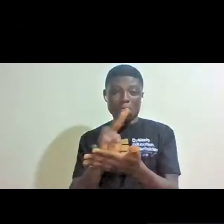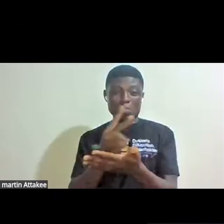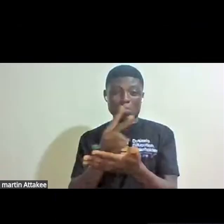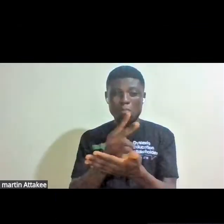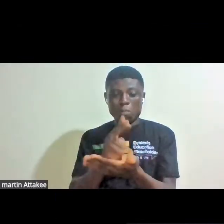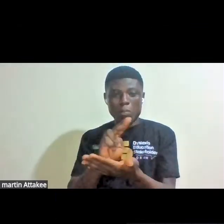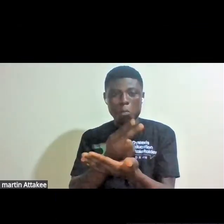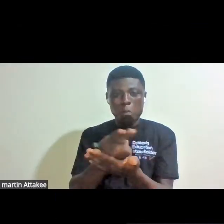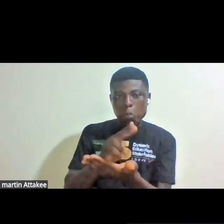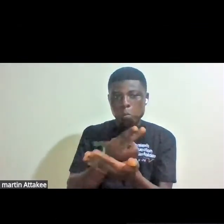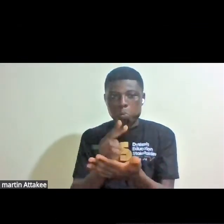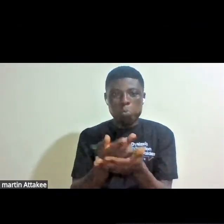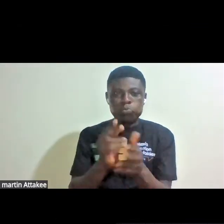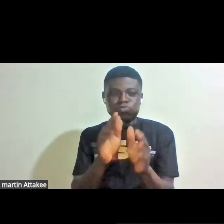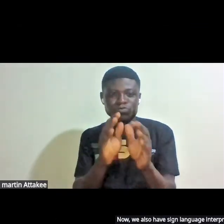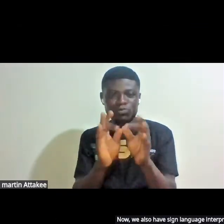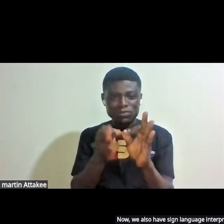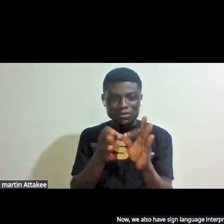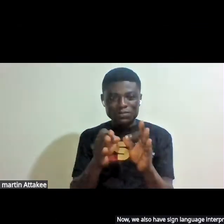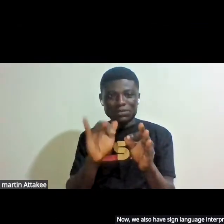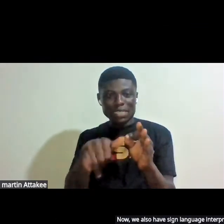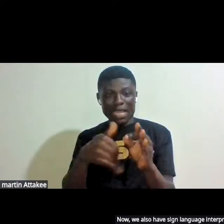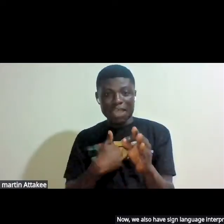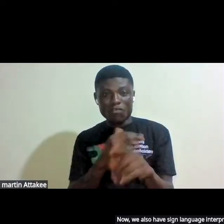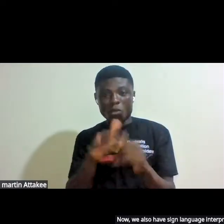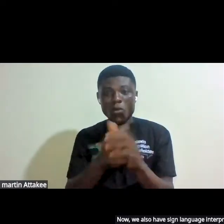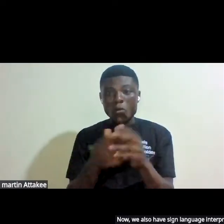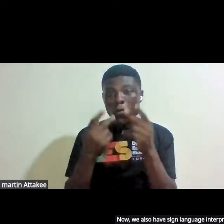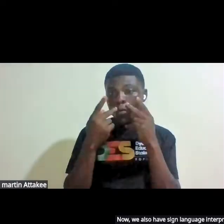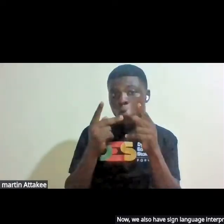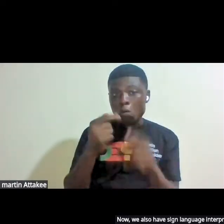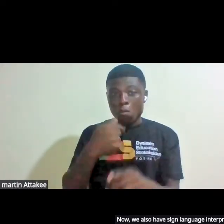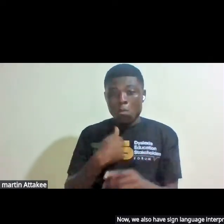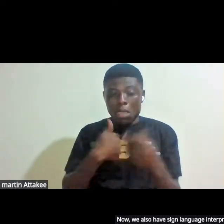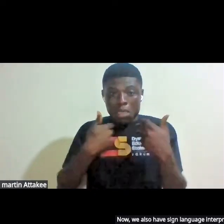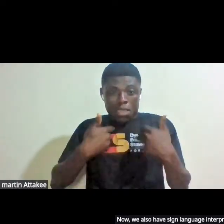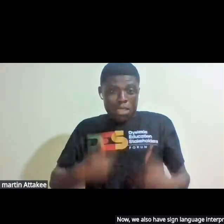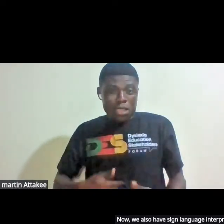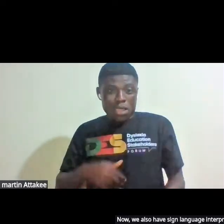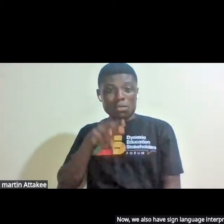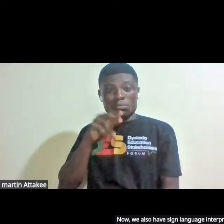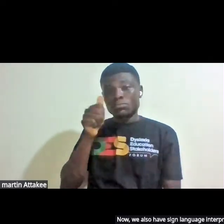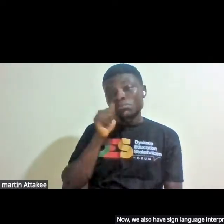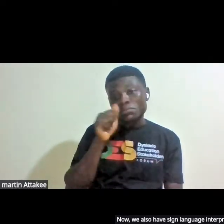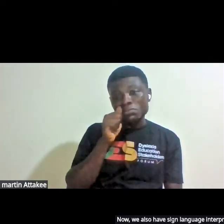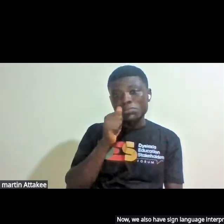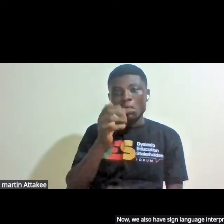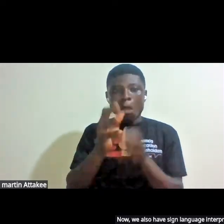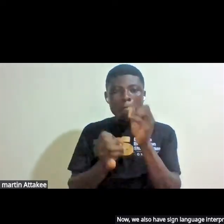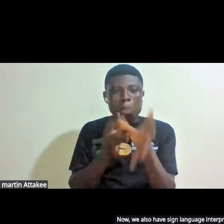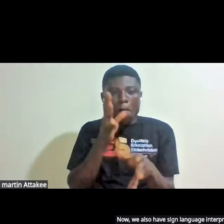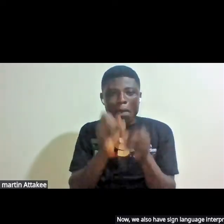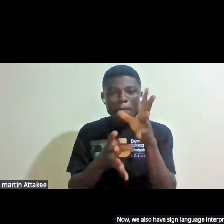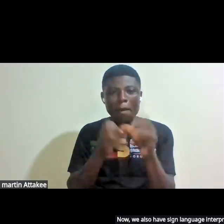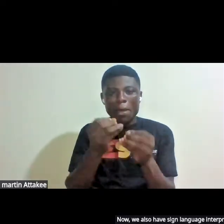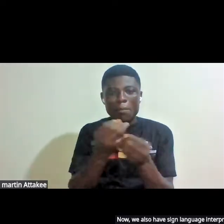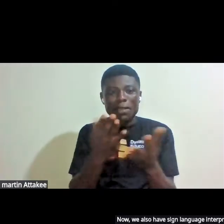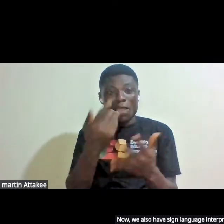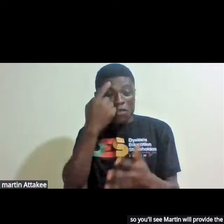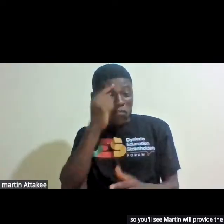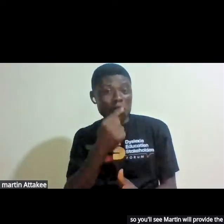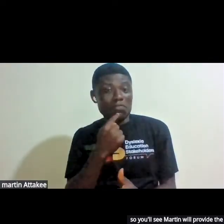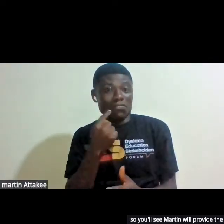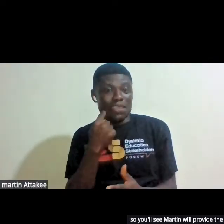throughout the session. So you'll see Martin will provide the sign language interpretation for the main training